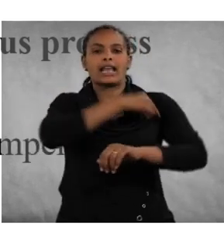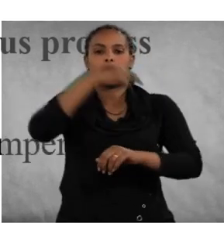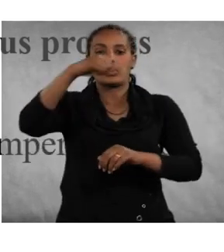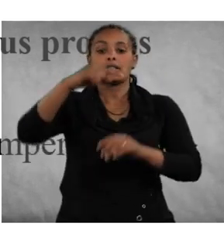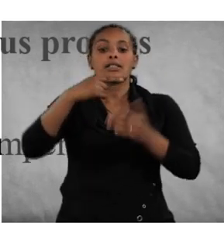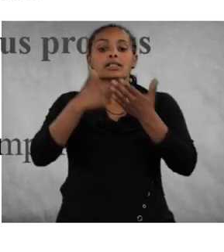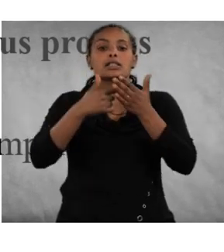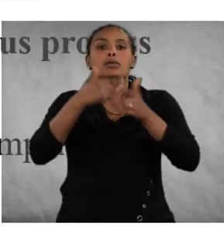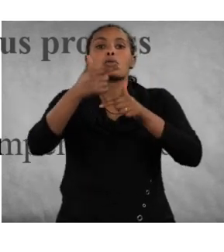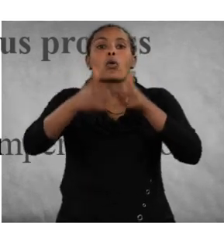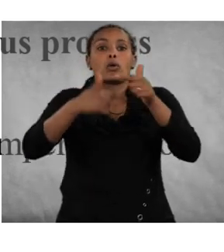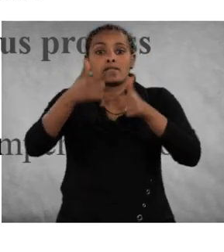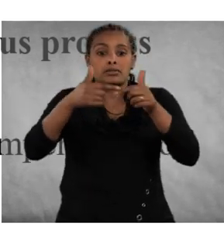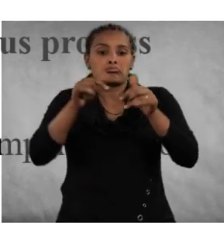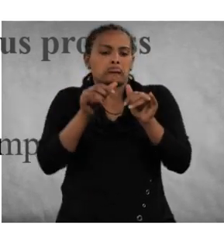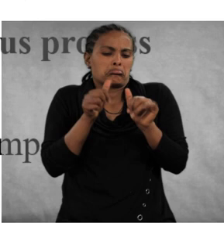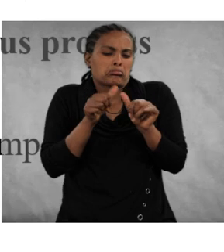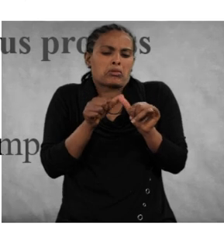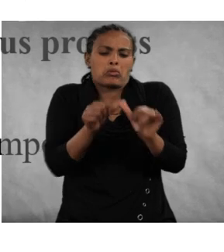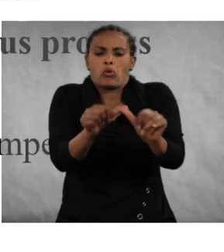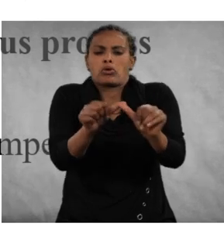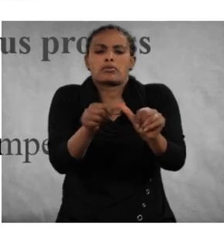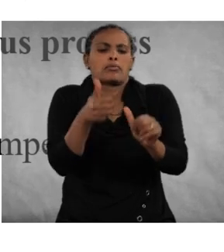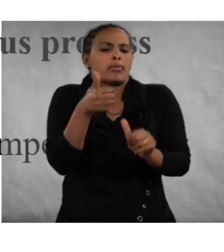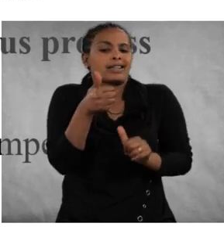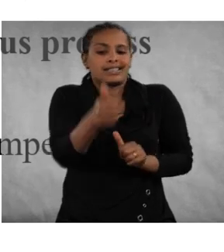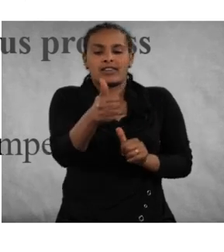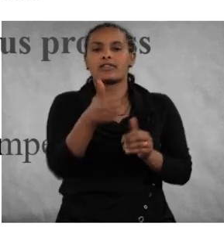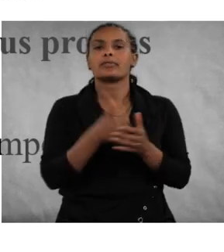This process can proceed by itself.